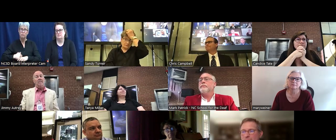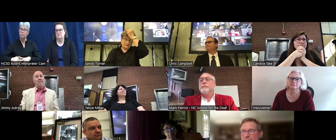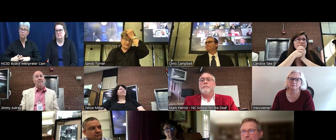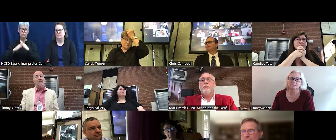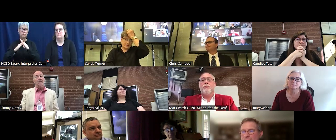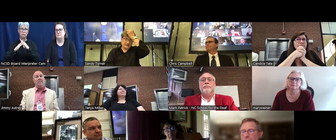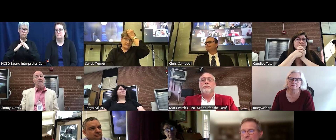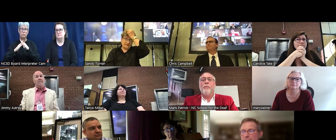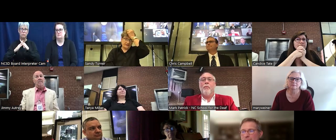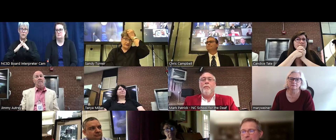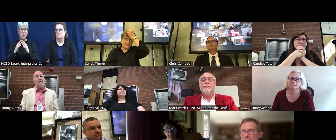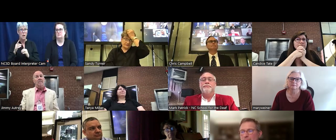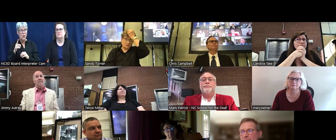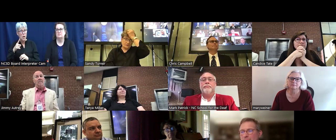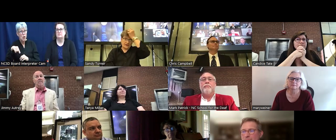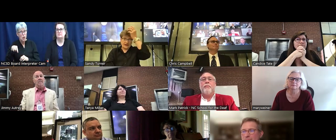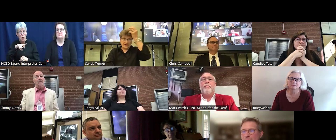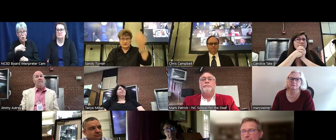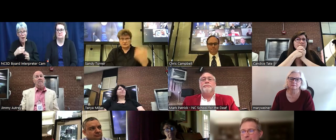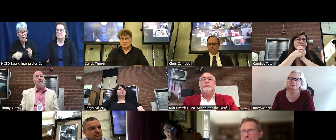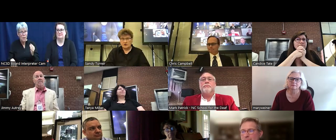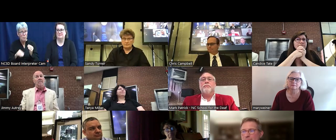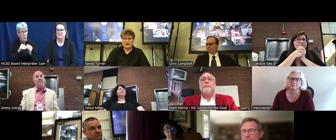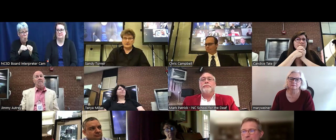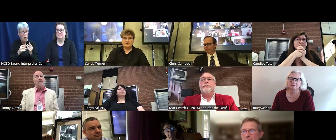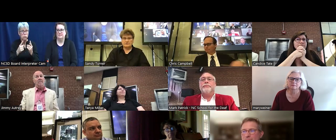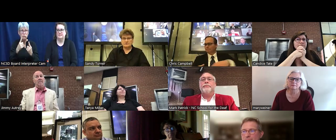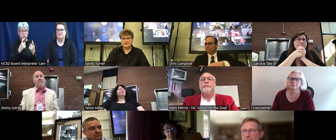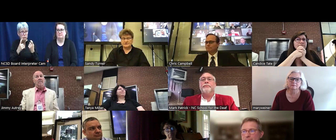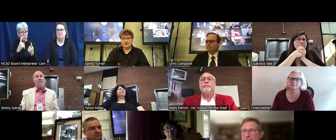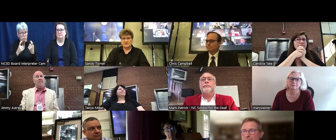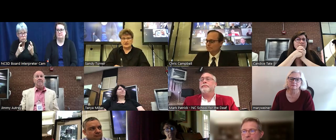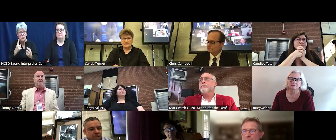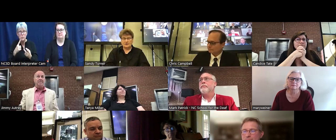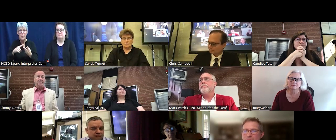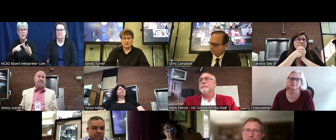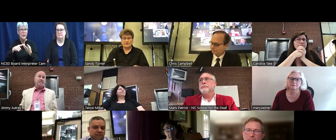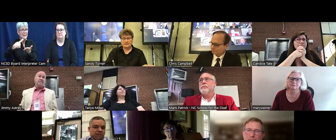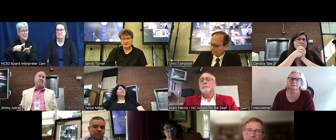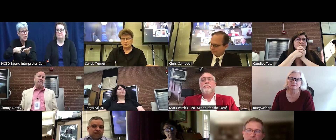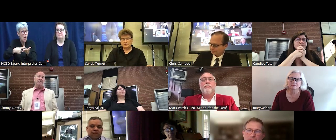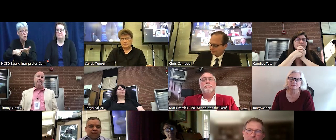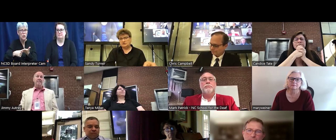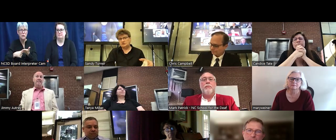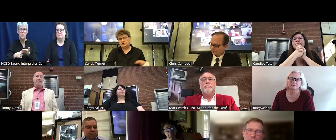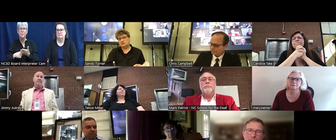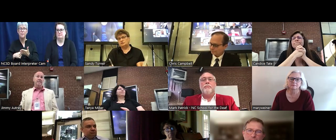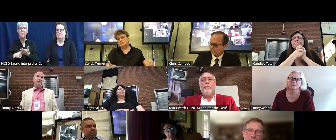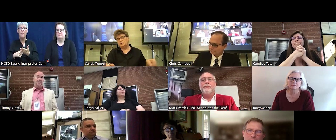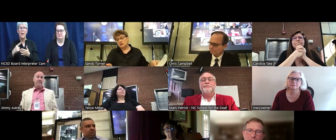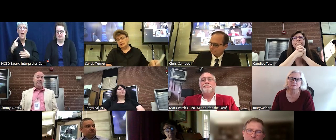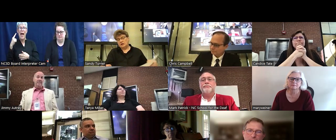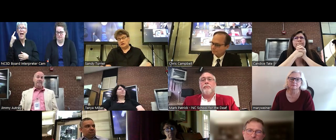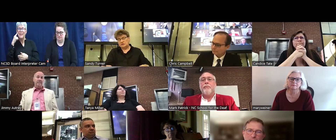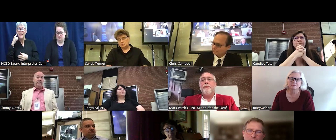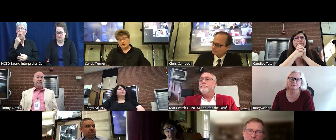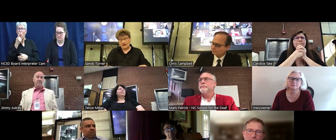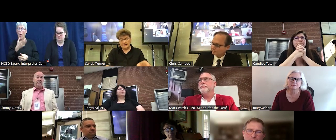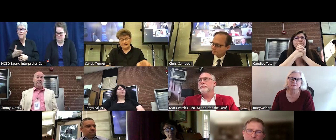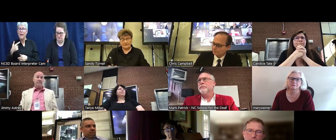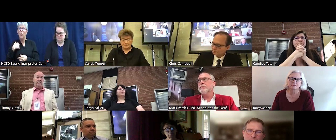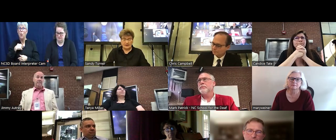So does anybody have anything else they want to ask or talk about or discuss? I think one of the things we need to do is